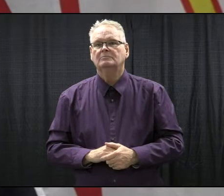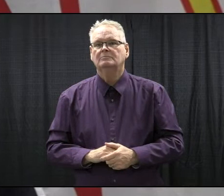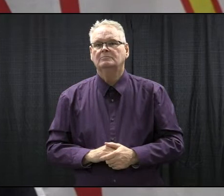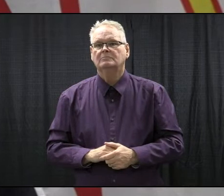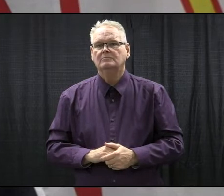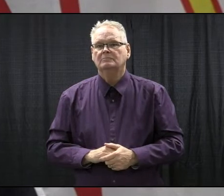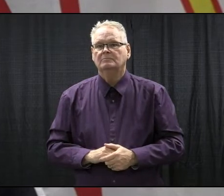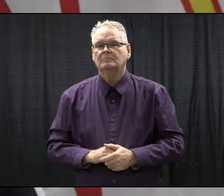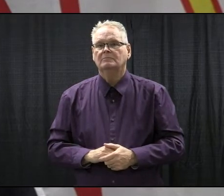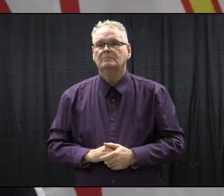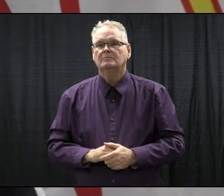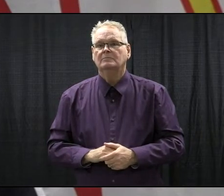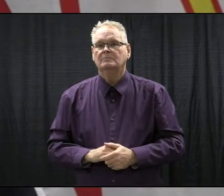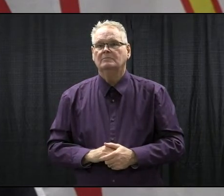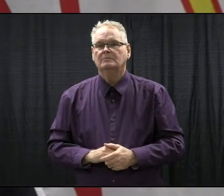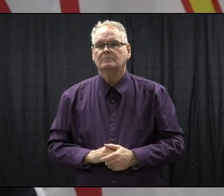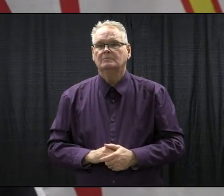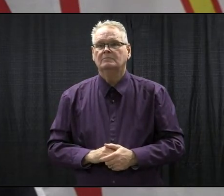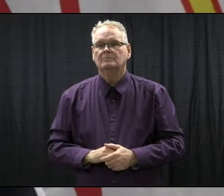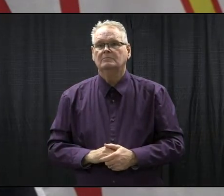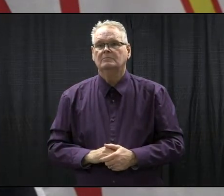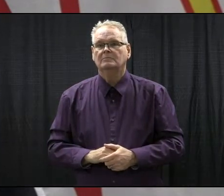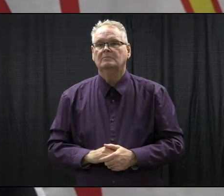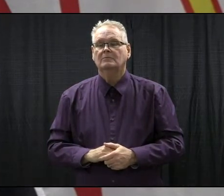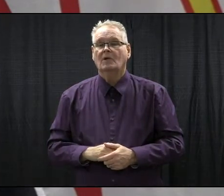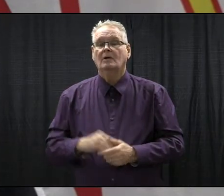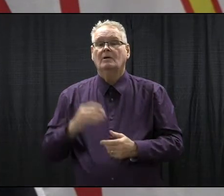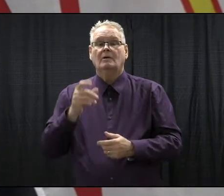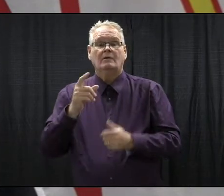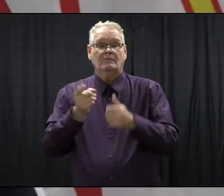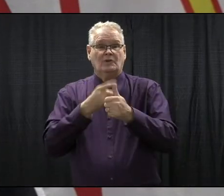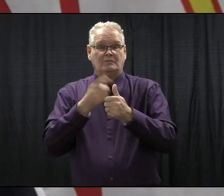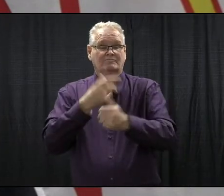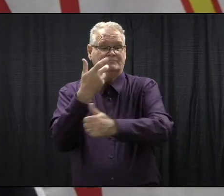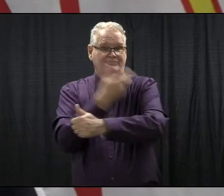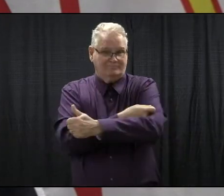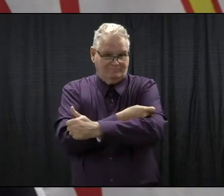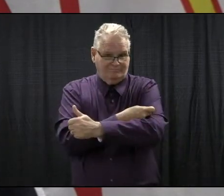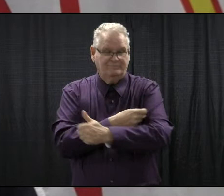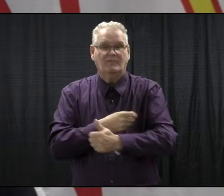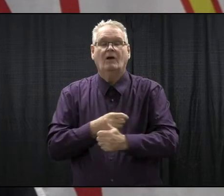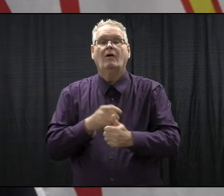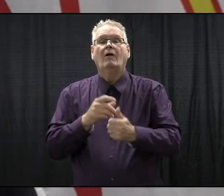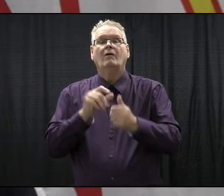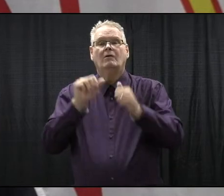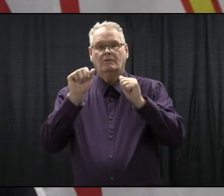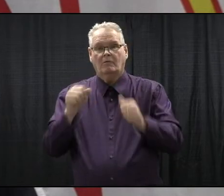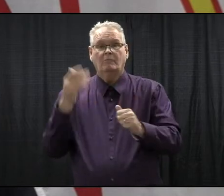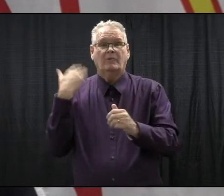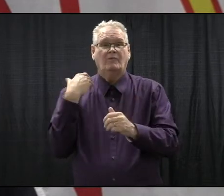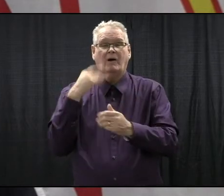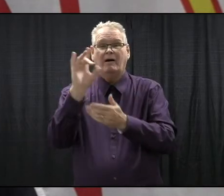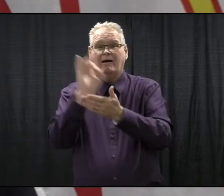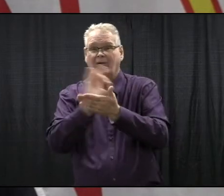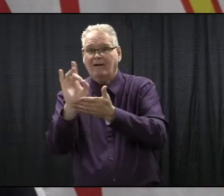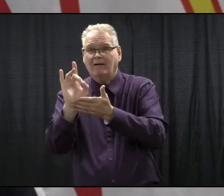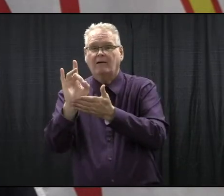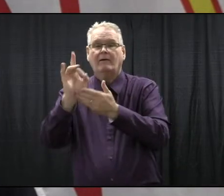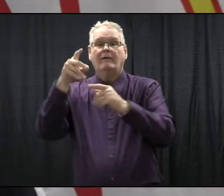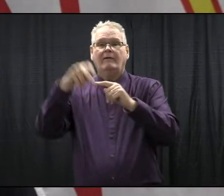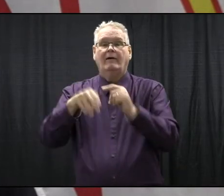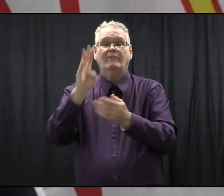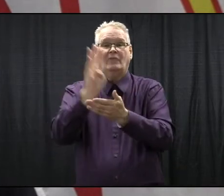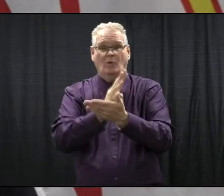we anticipate that we will achieve 50% of our eligible population having received 2 doses of vaccine by next